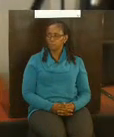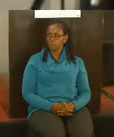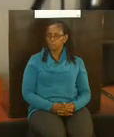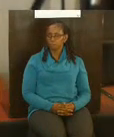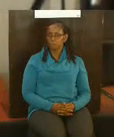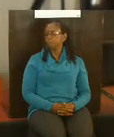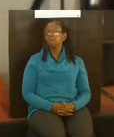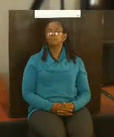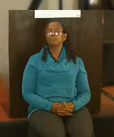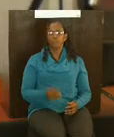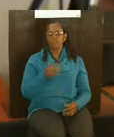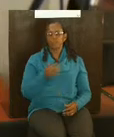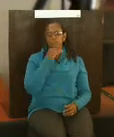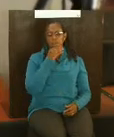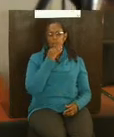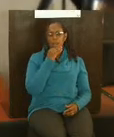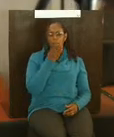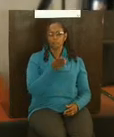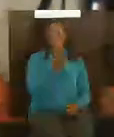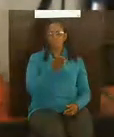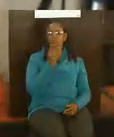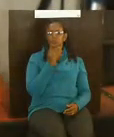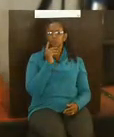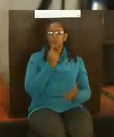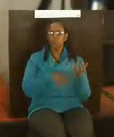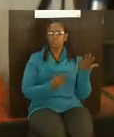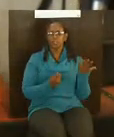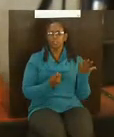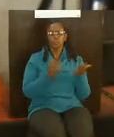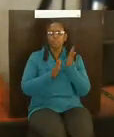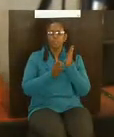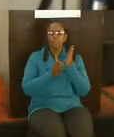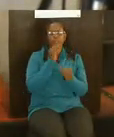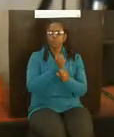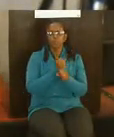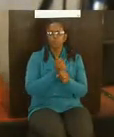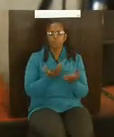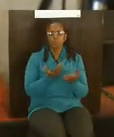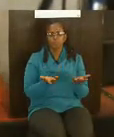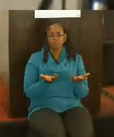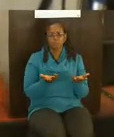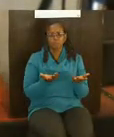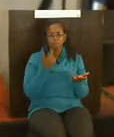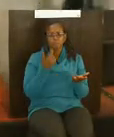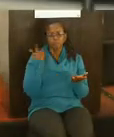what is a man without a job